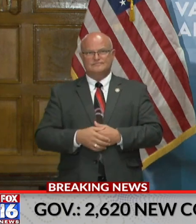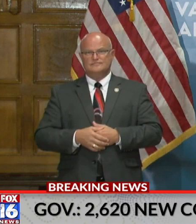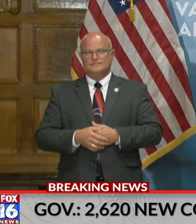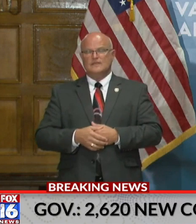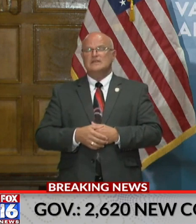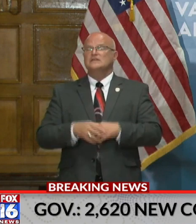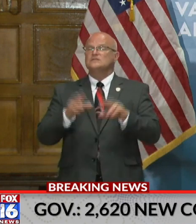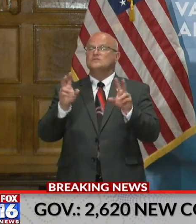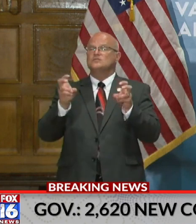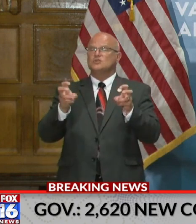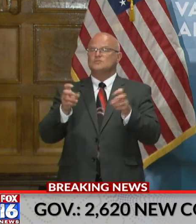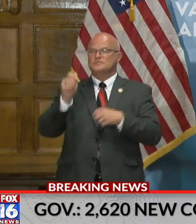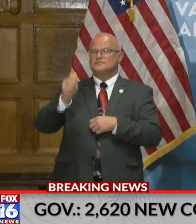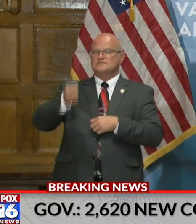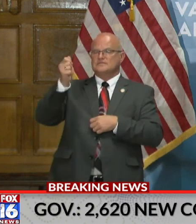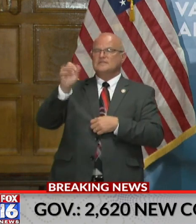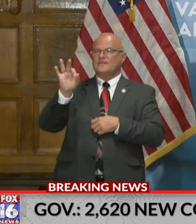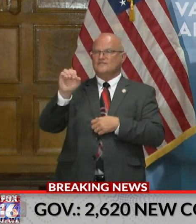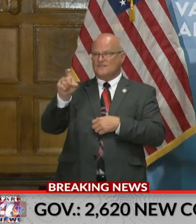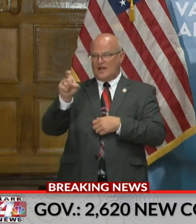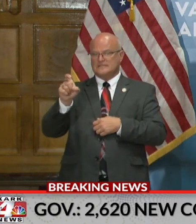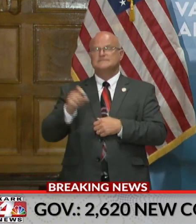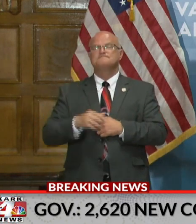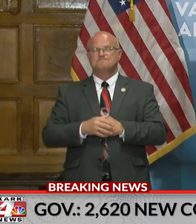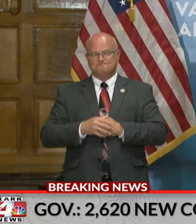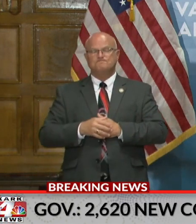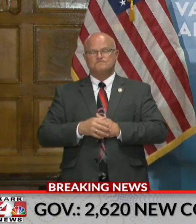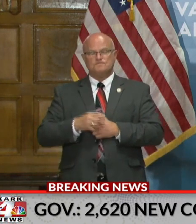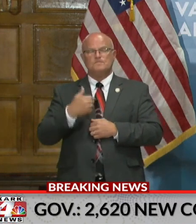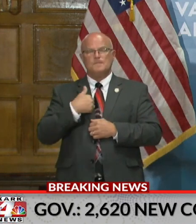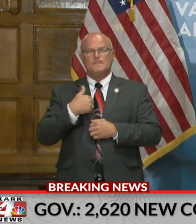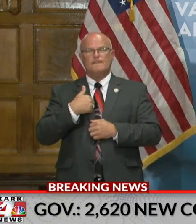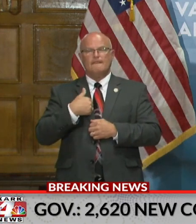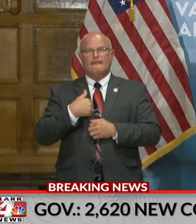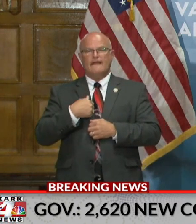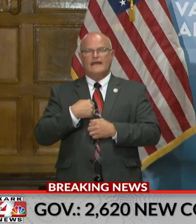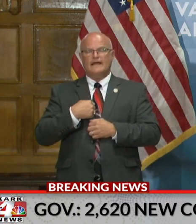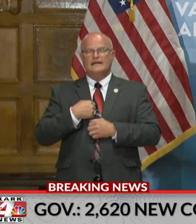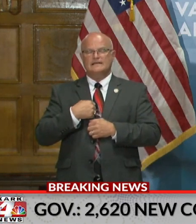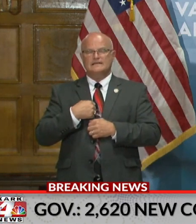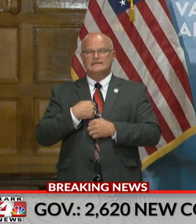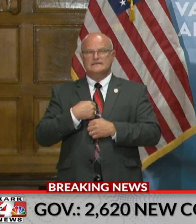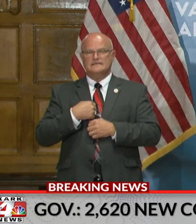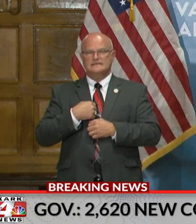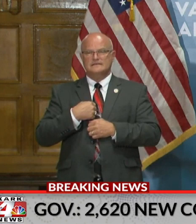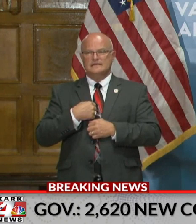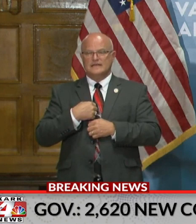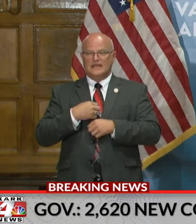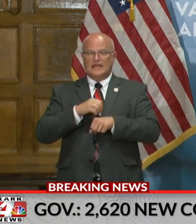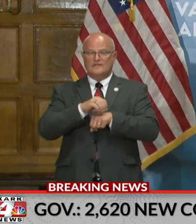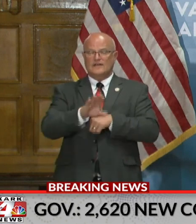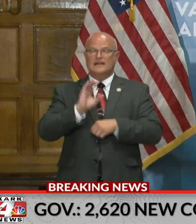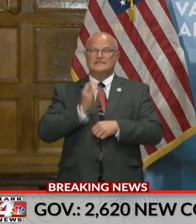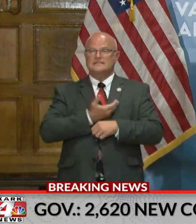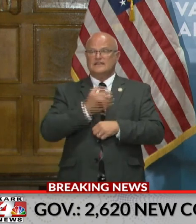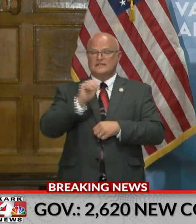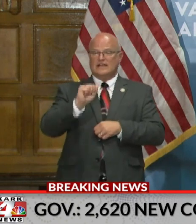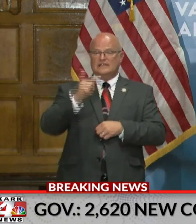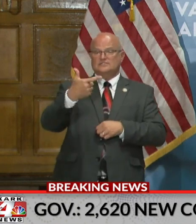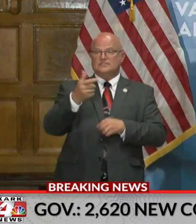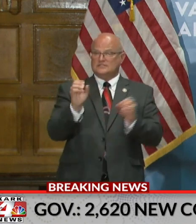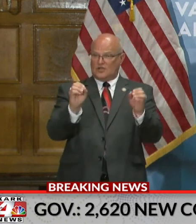In terms of Judge Fox's decision, I have advised the Attorney General's